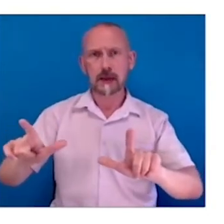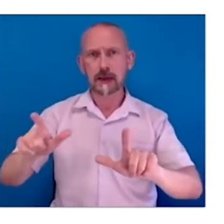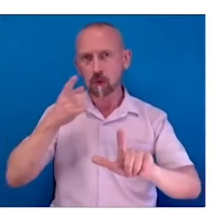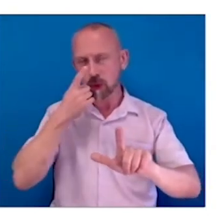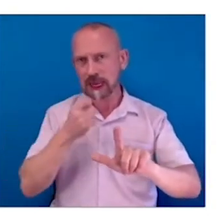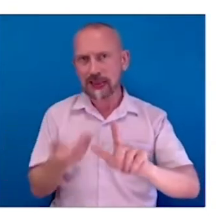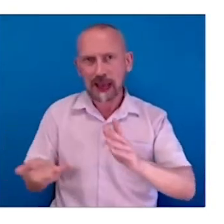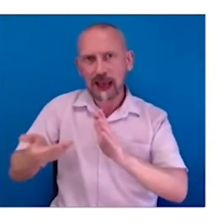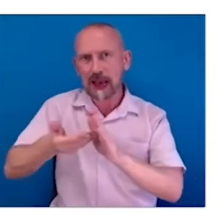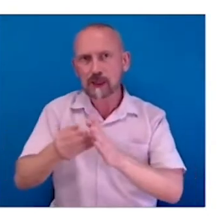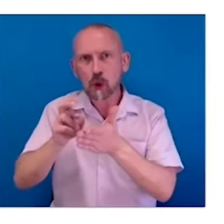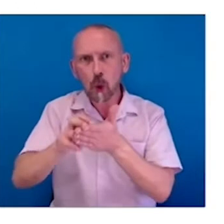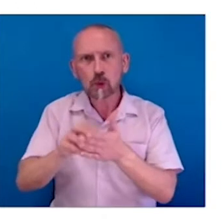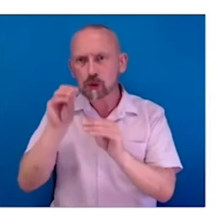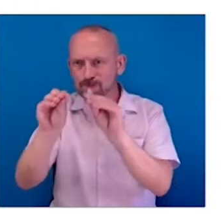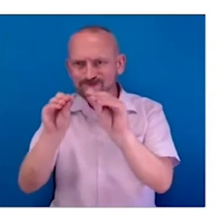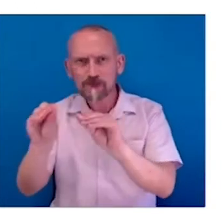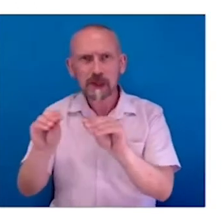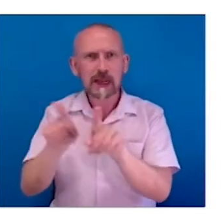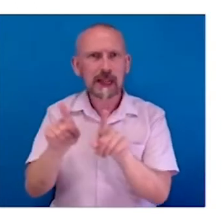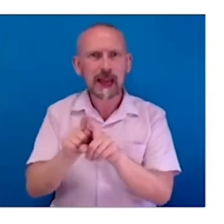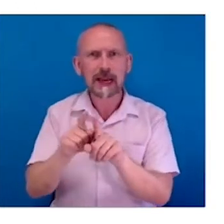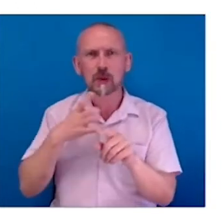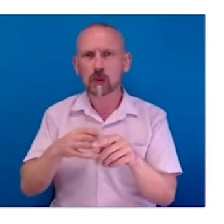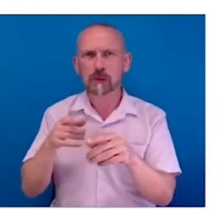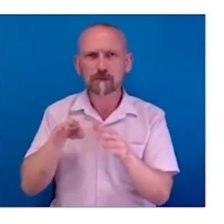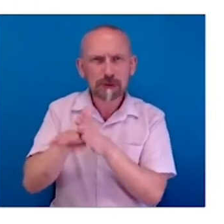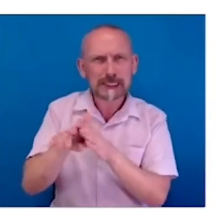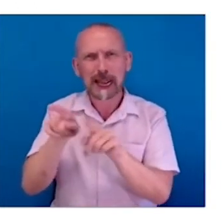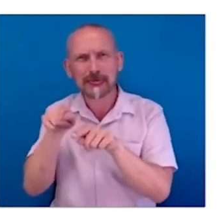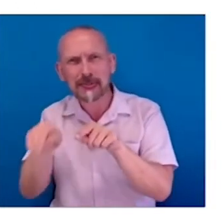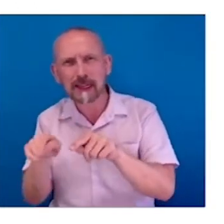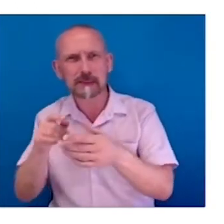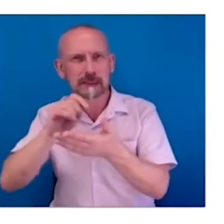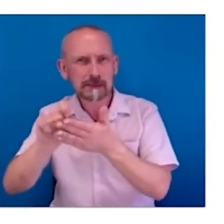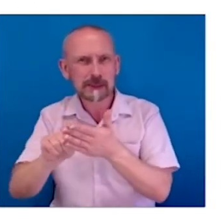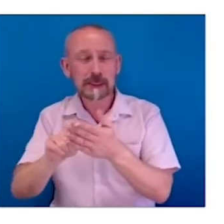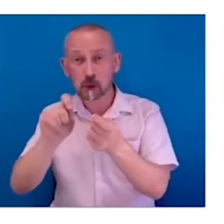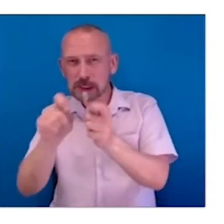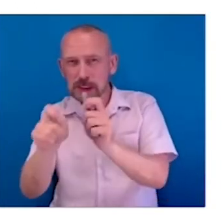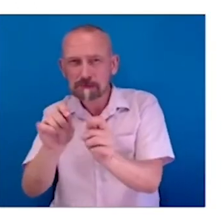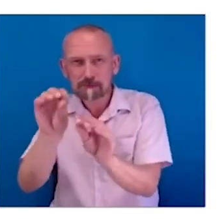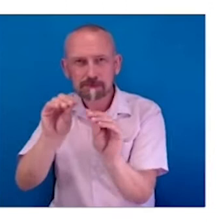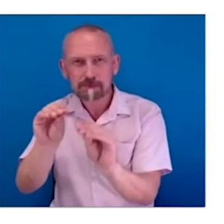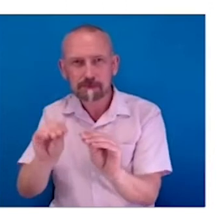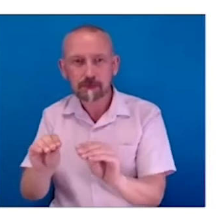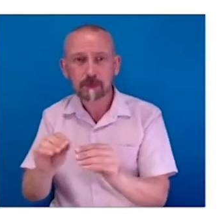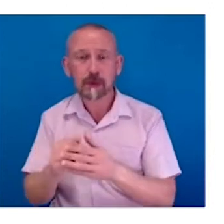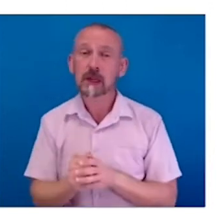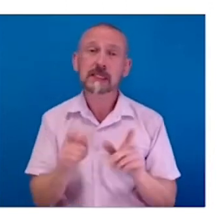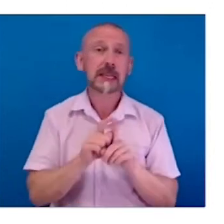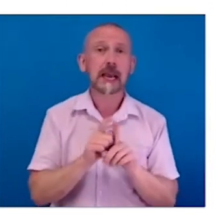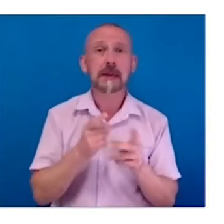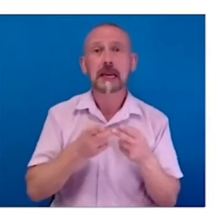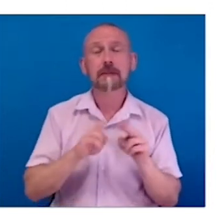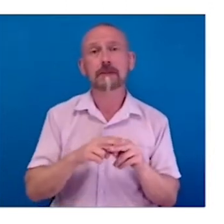an edited score. A second scenario could be where a blind singer in a choir could write in cues,